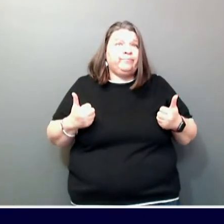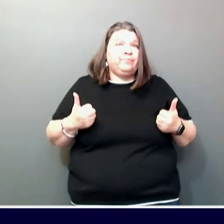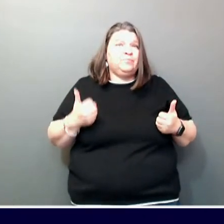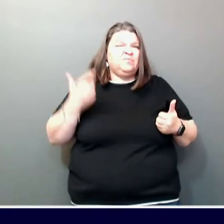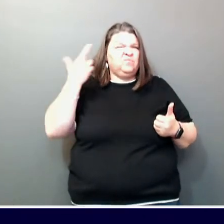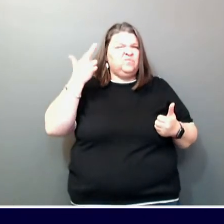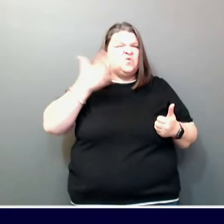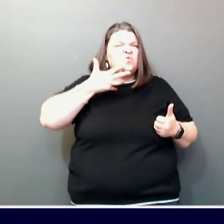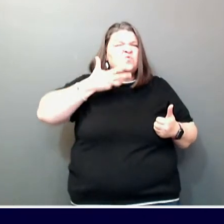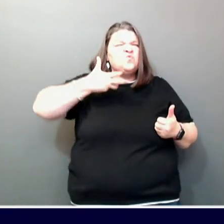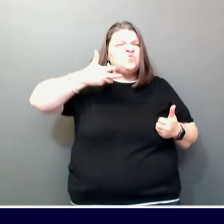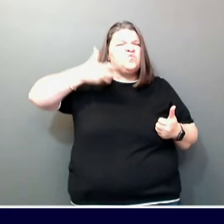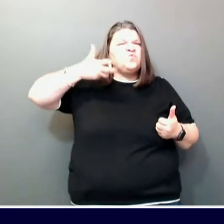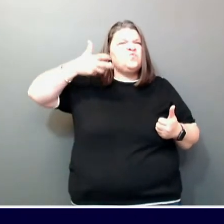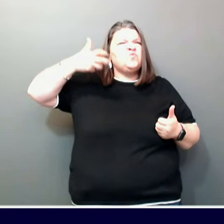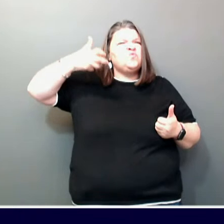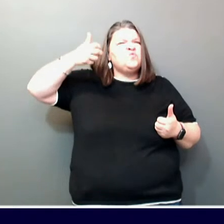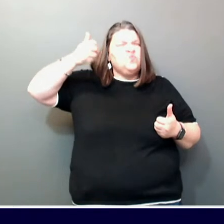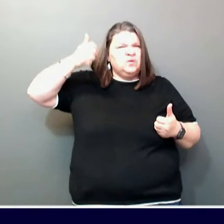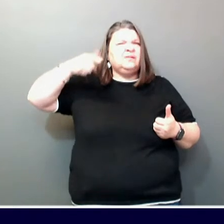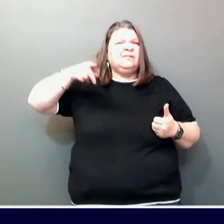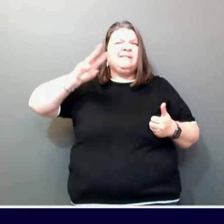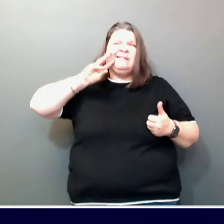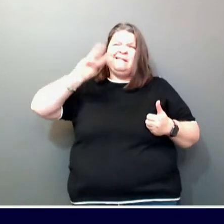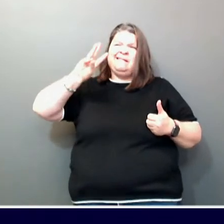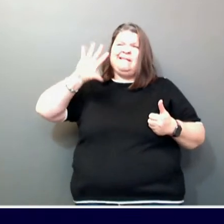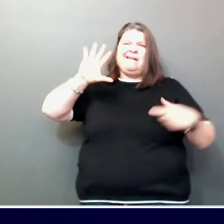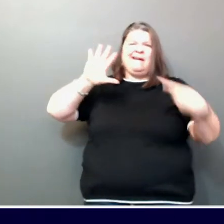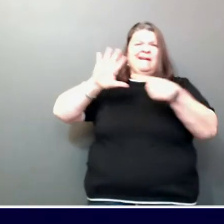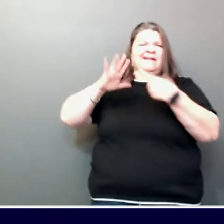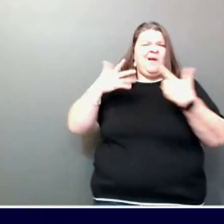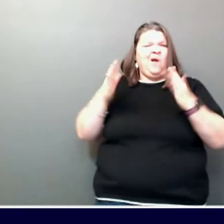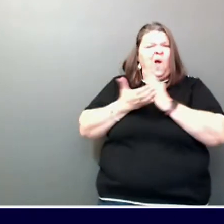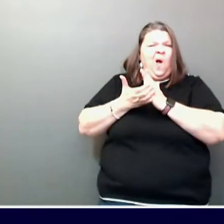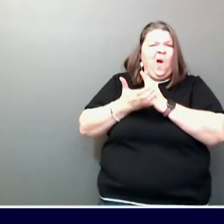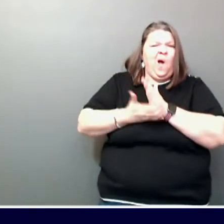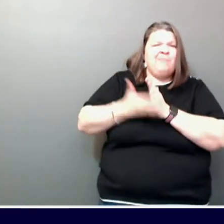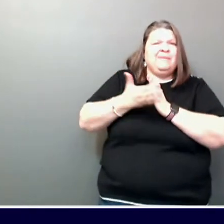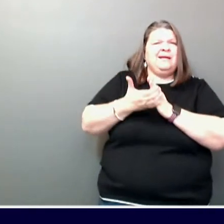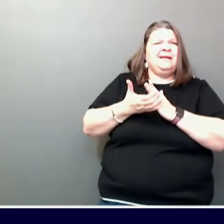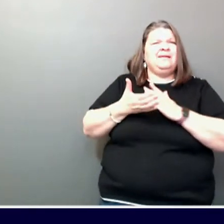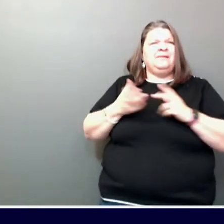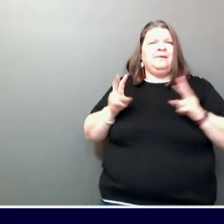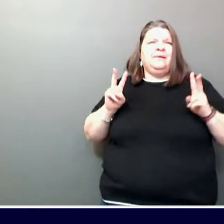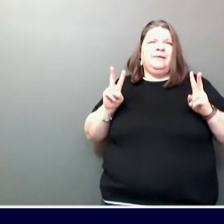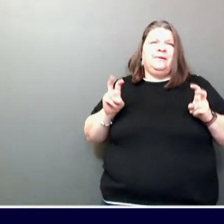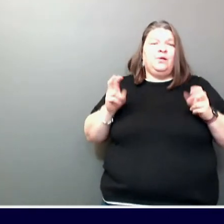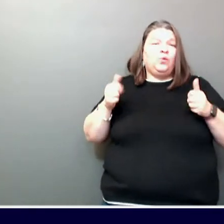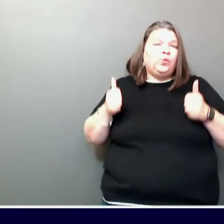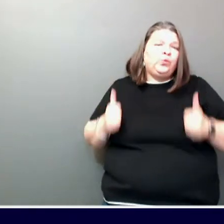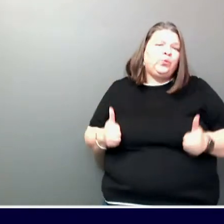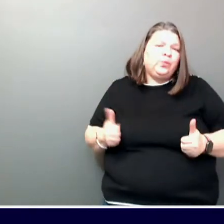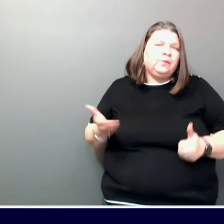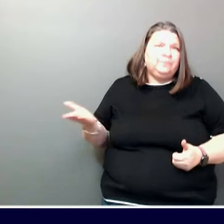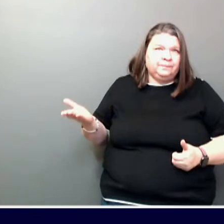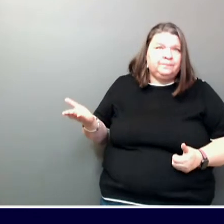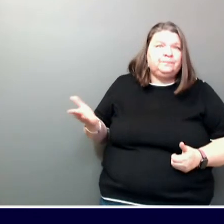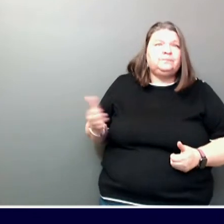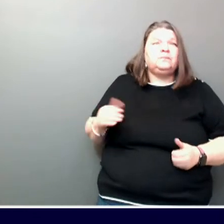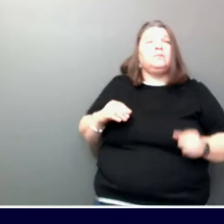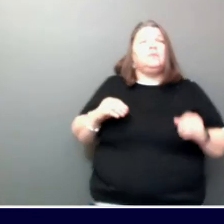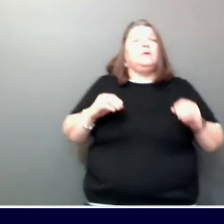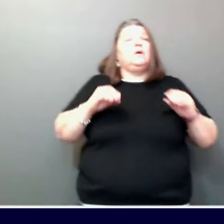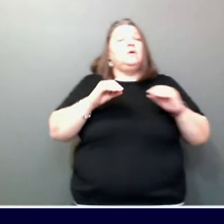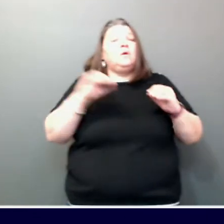who maybe doesn't have any, I think you'd call them morbidities, or maybe I'm using that wrong, but how does a person know if